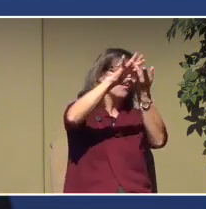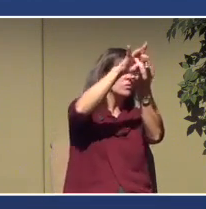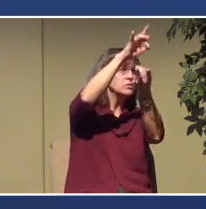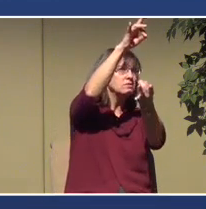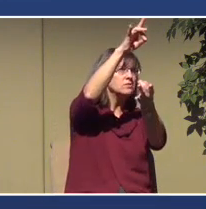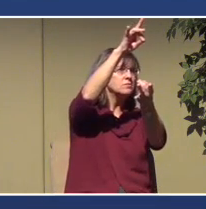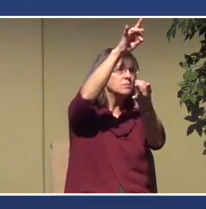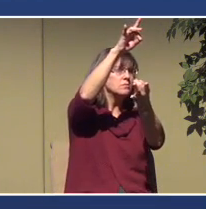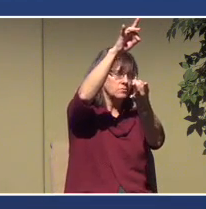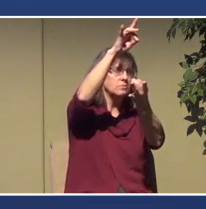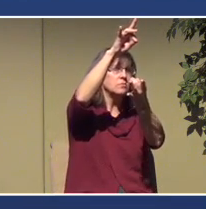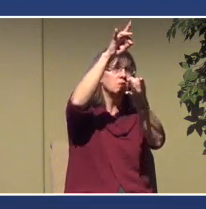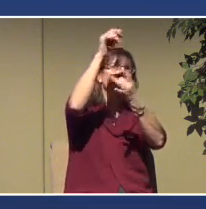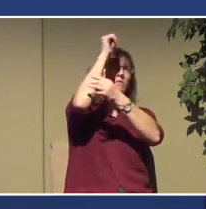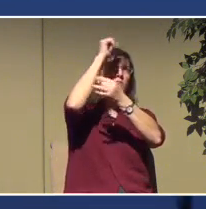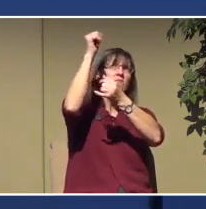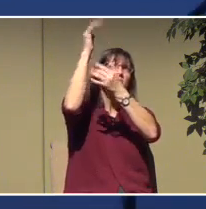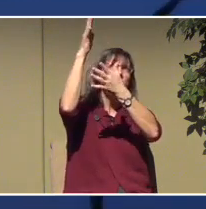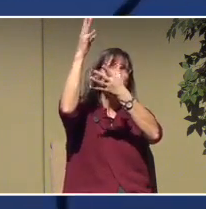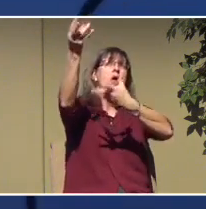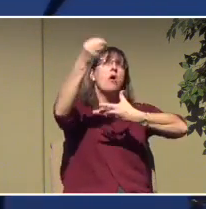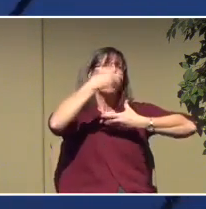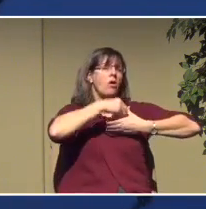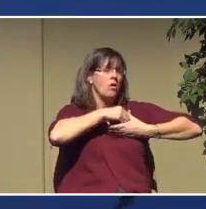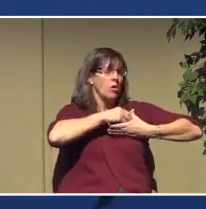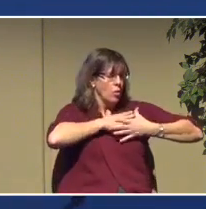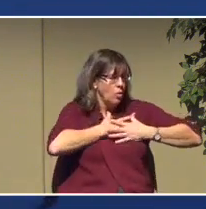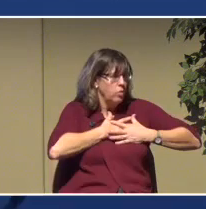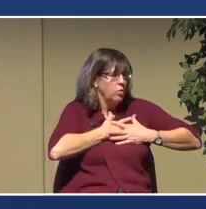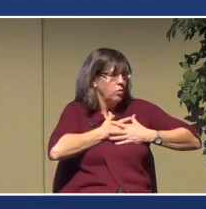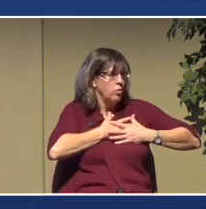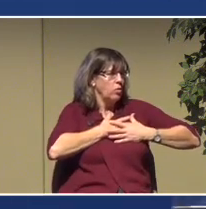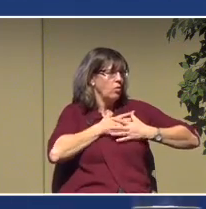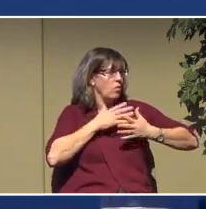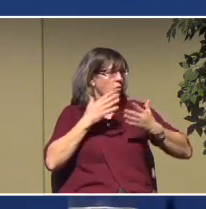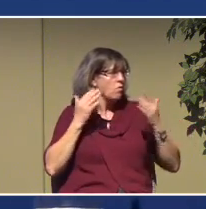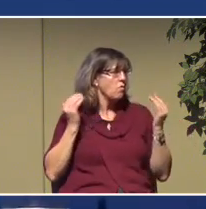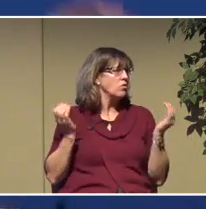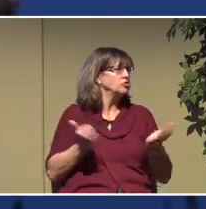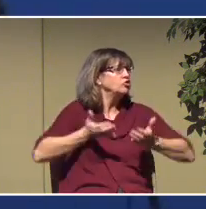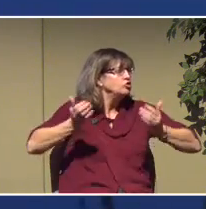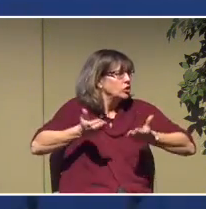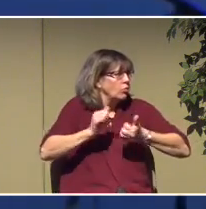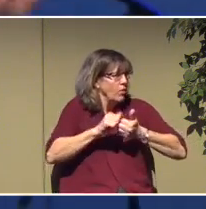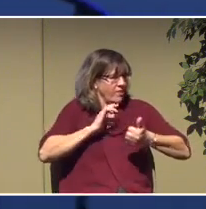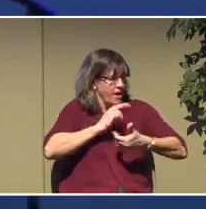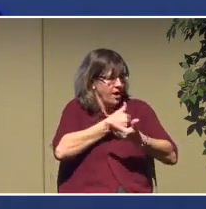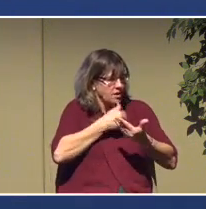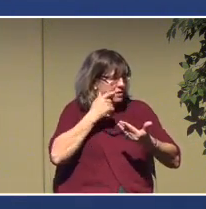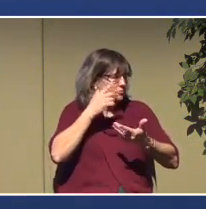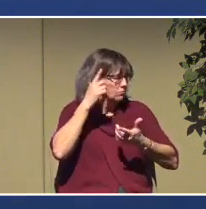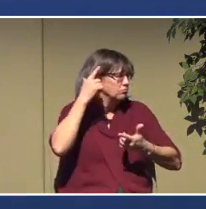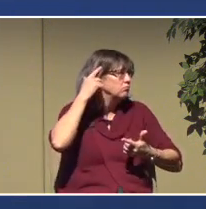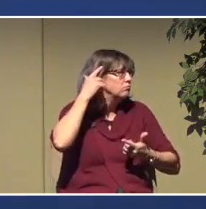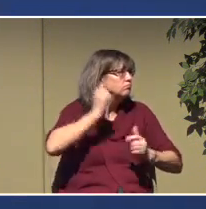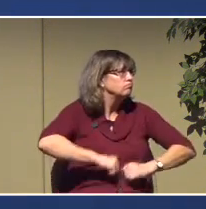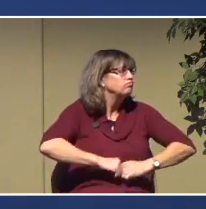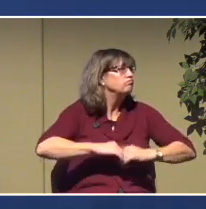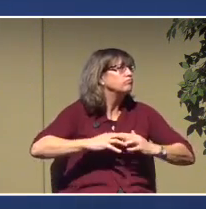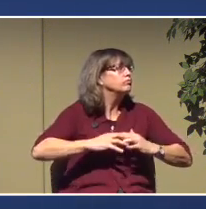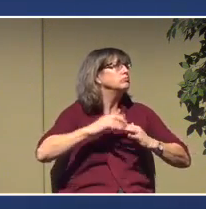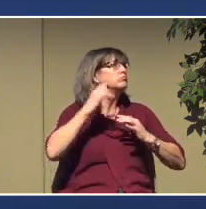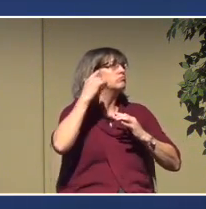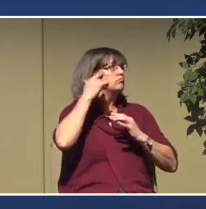us about who the Father is and what it means to be his child and to walk like Jesus